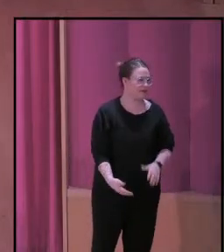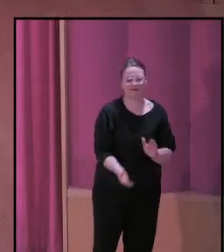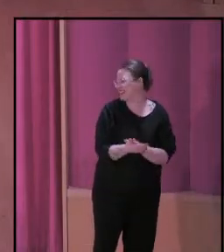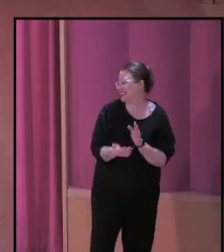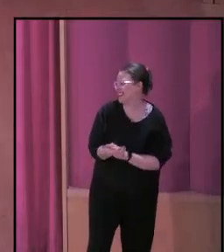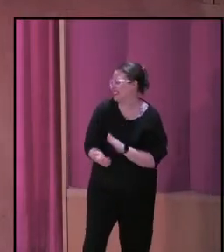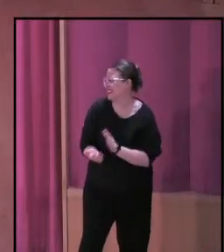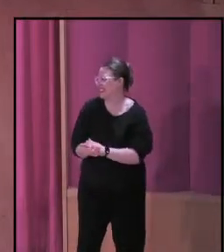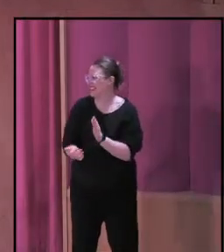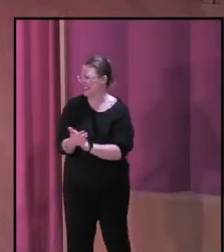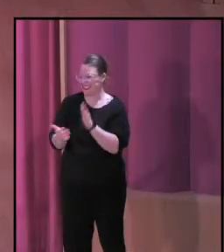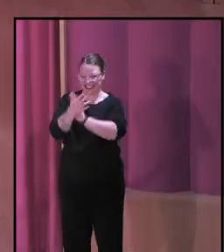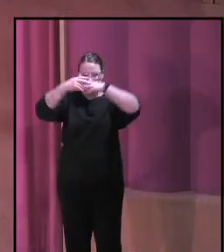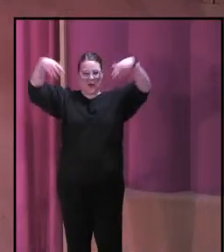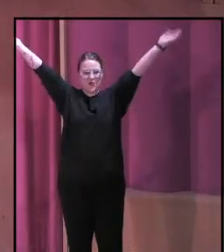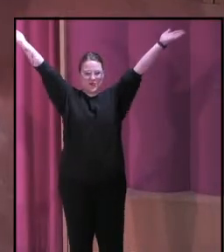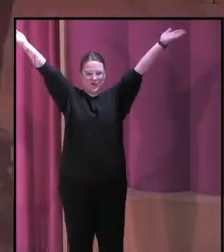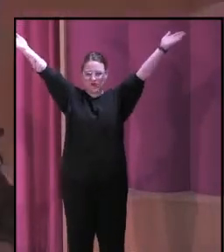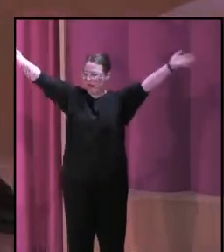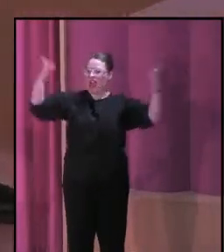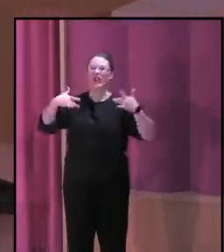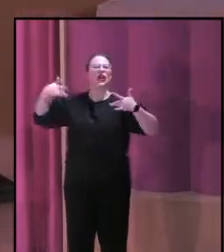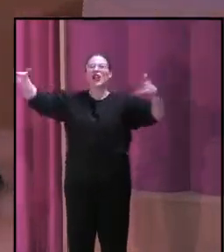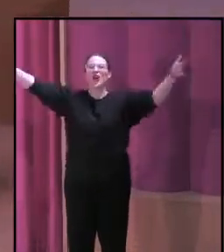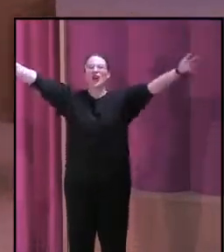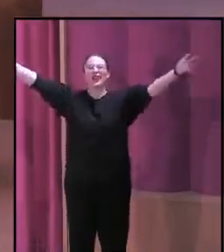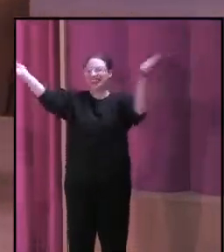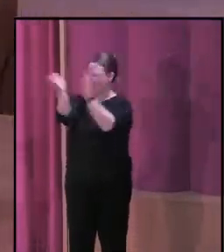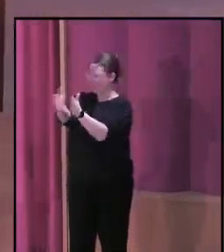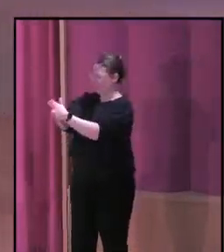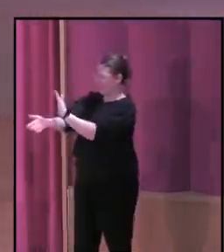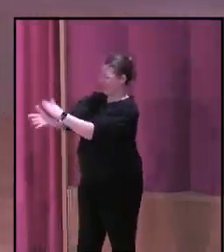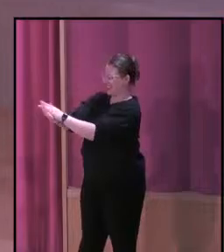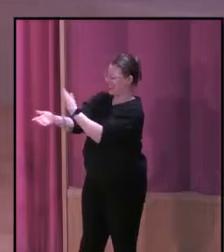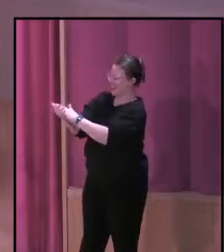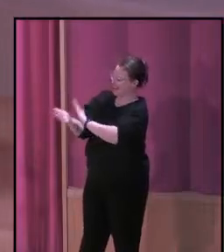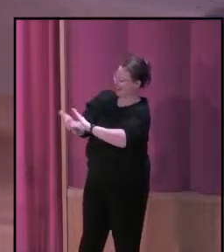Now bask in the glory.